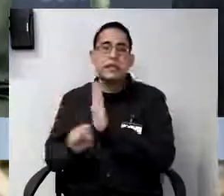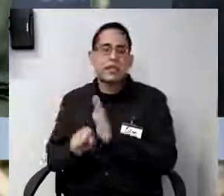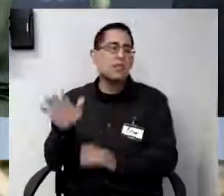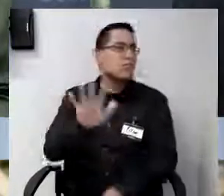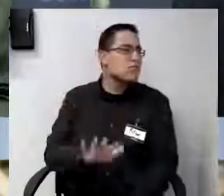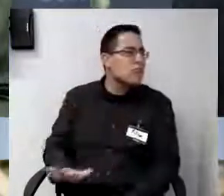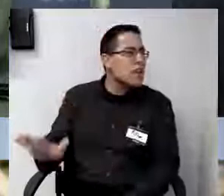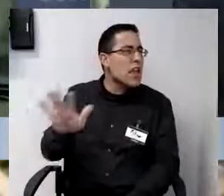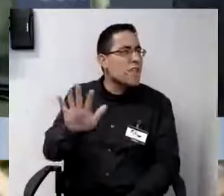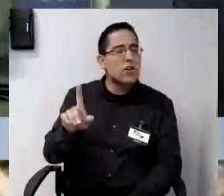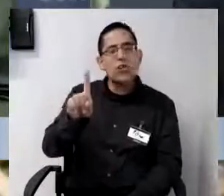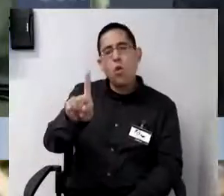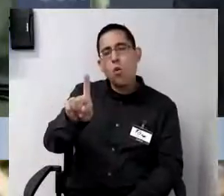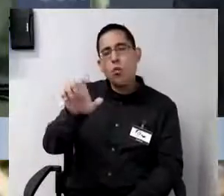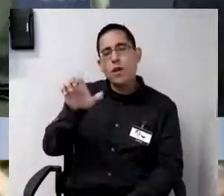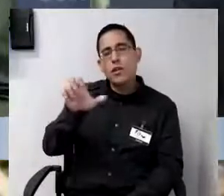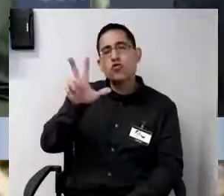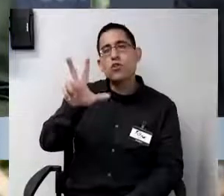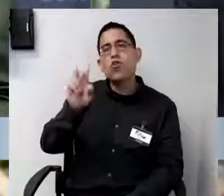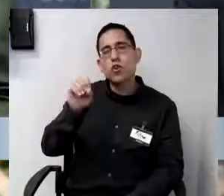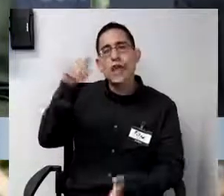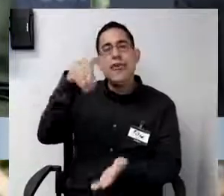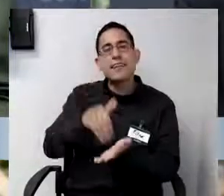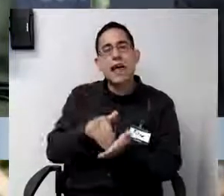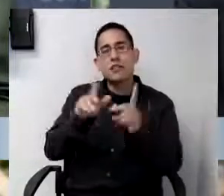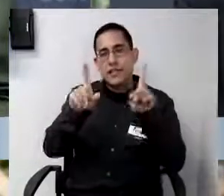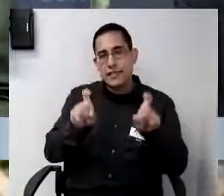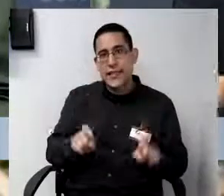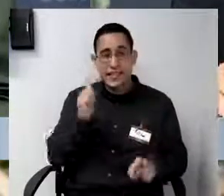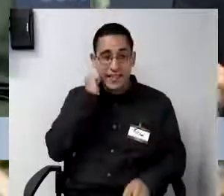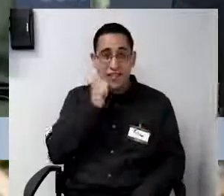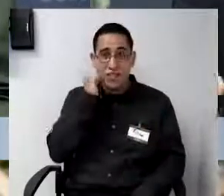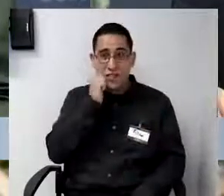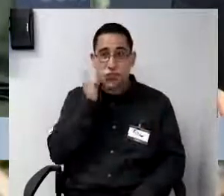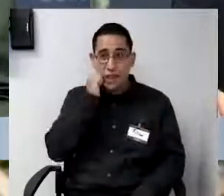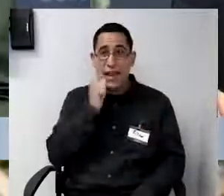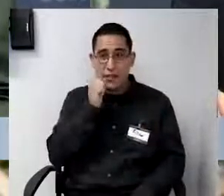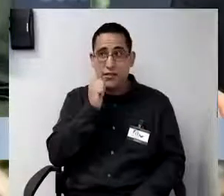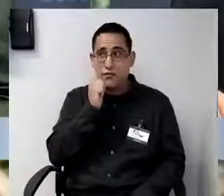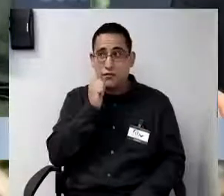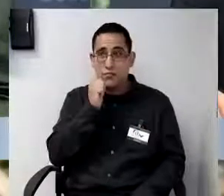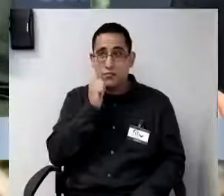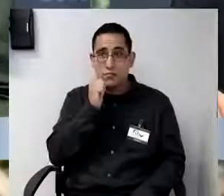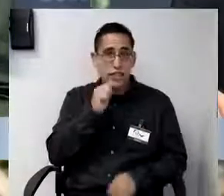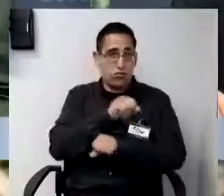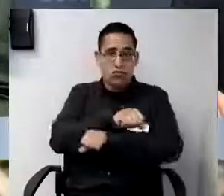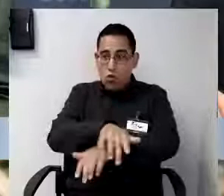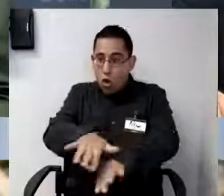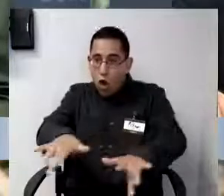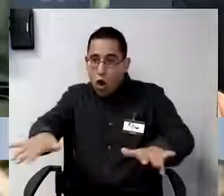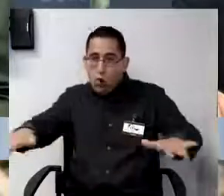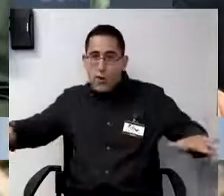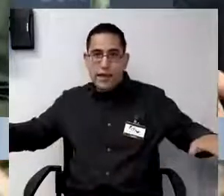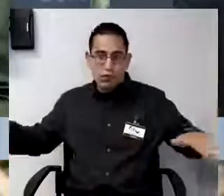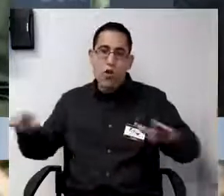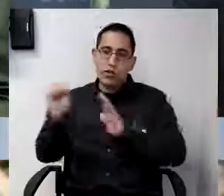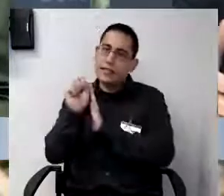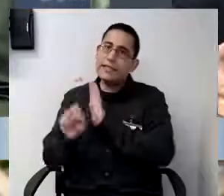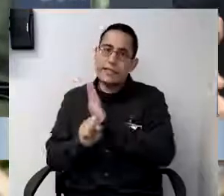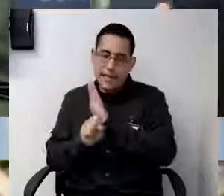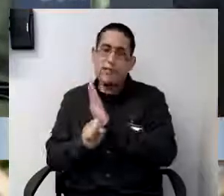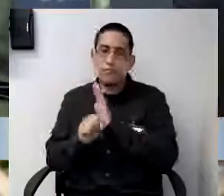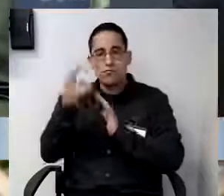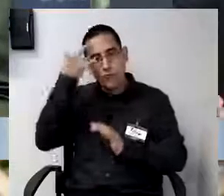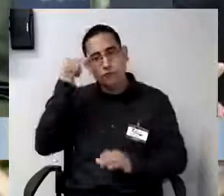about 130,000 tests per day across the entire state.